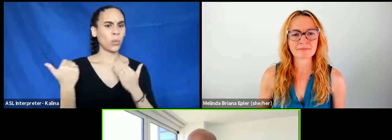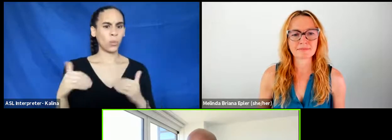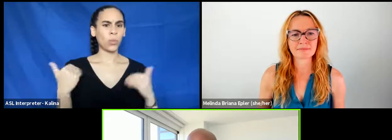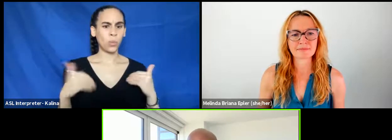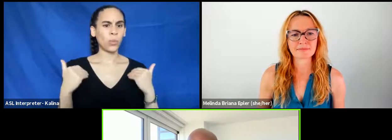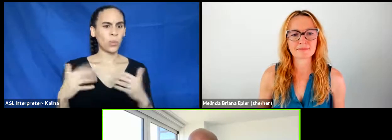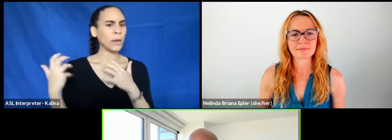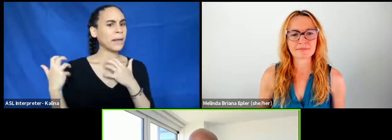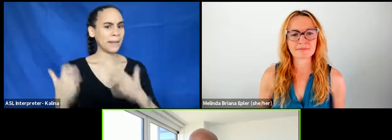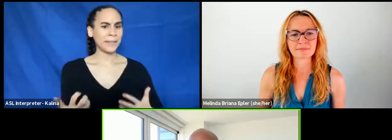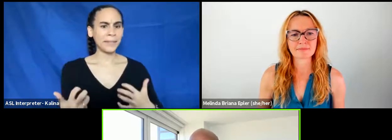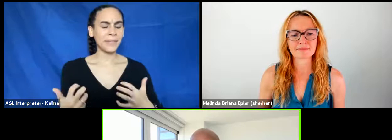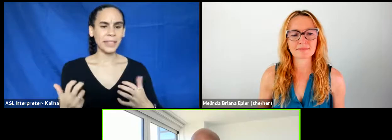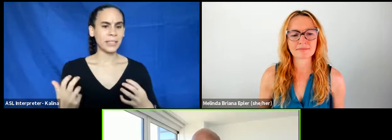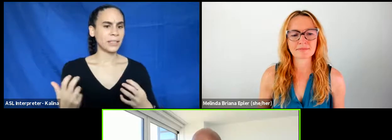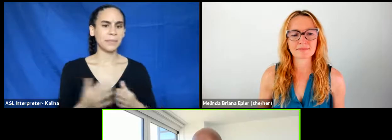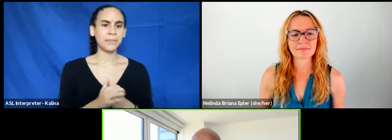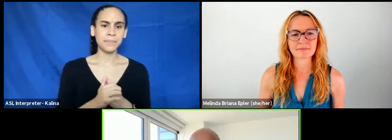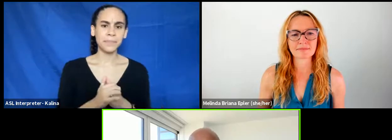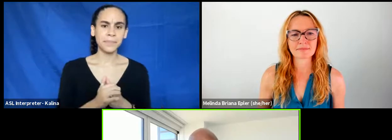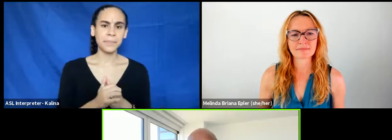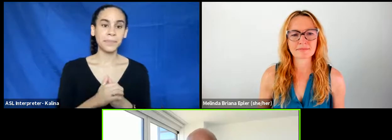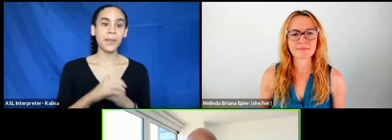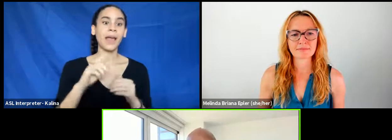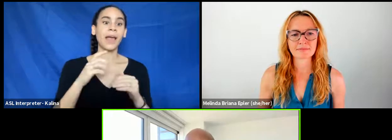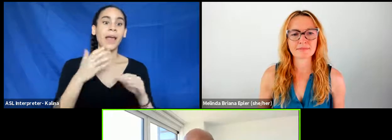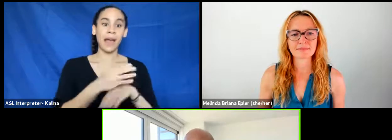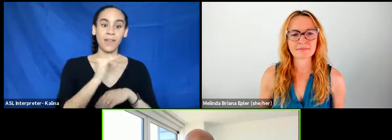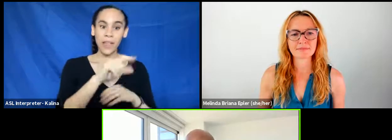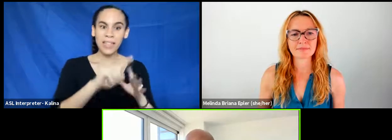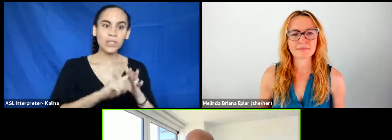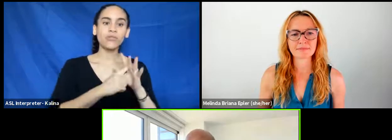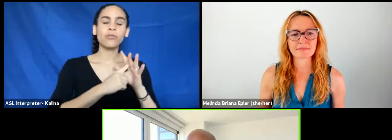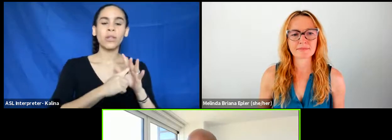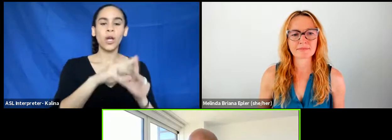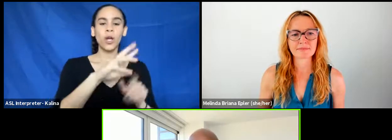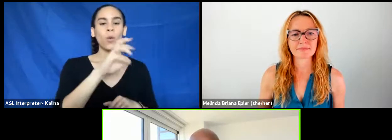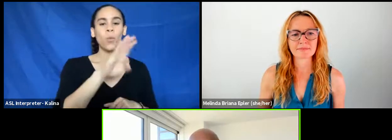And then the startup movement, after Web 2.0